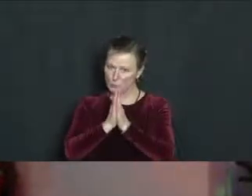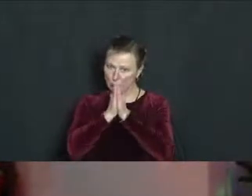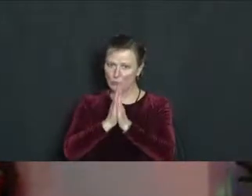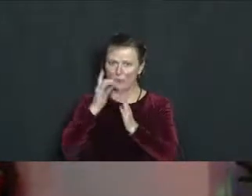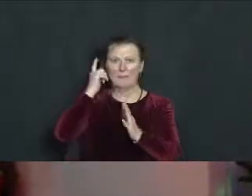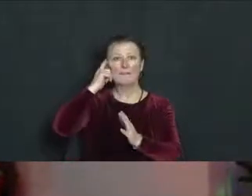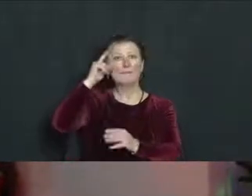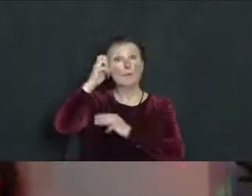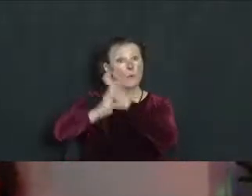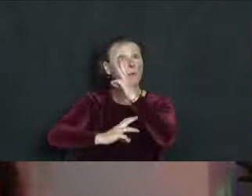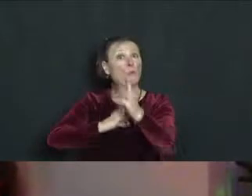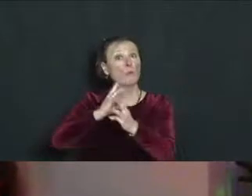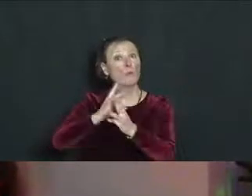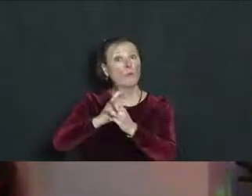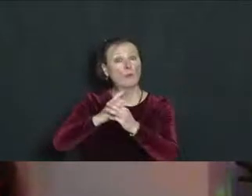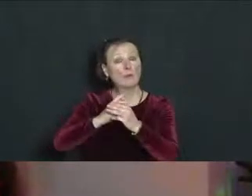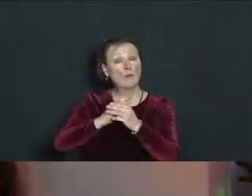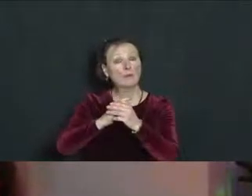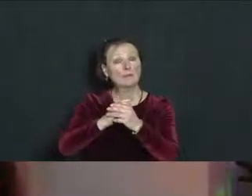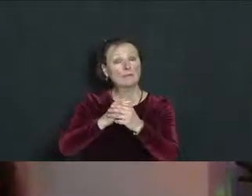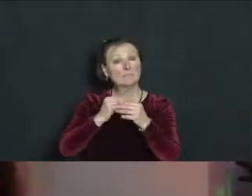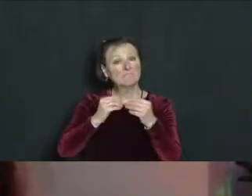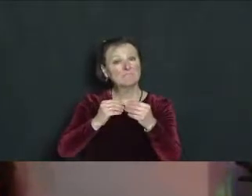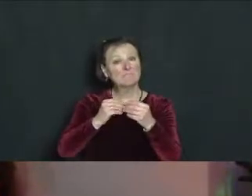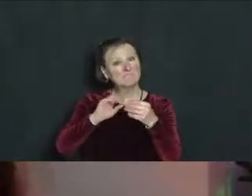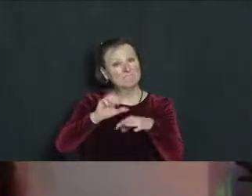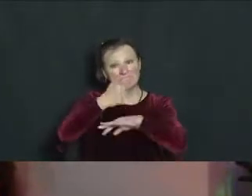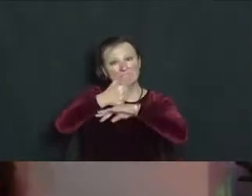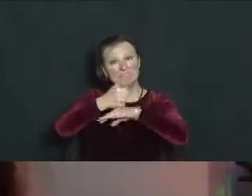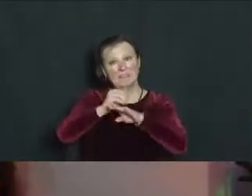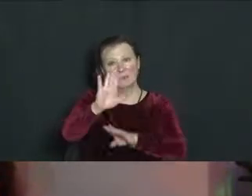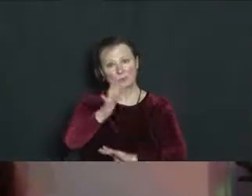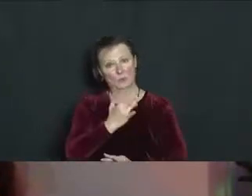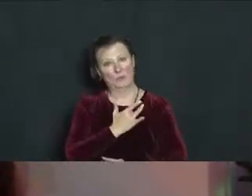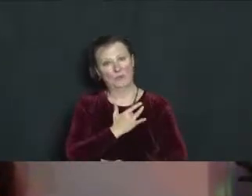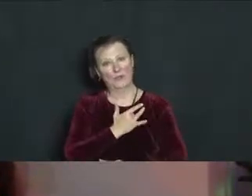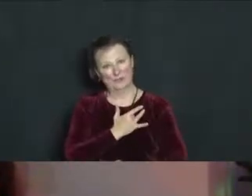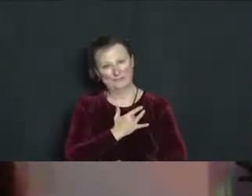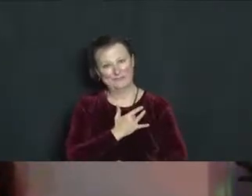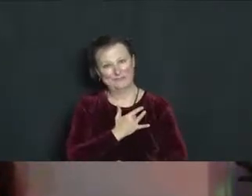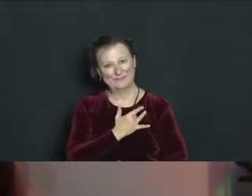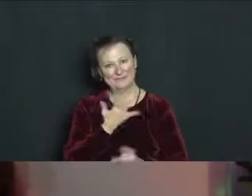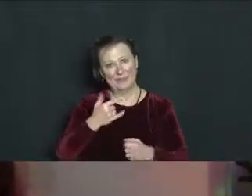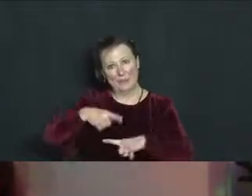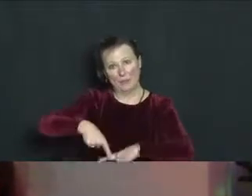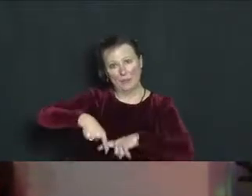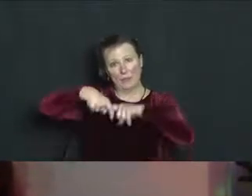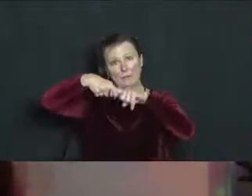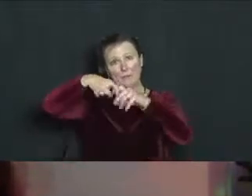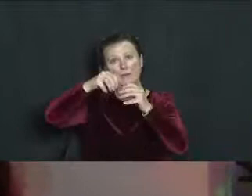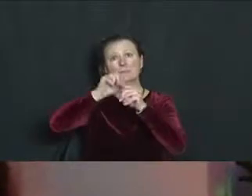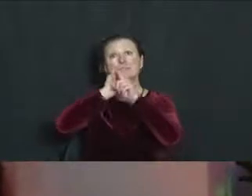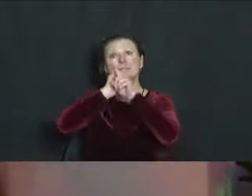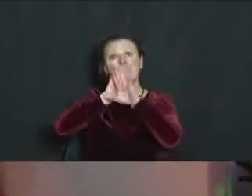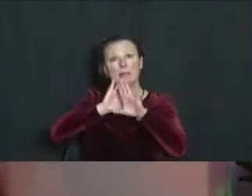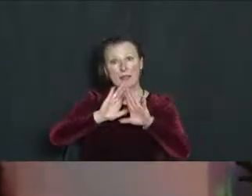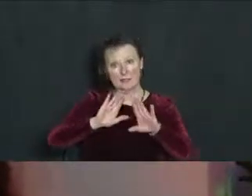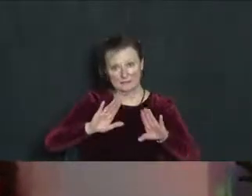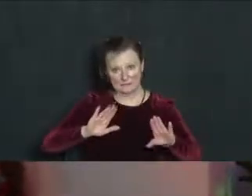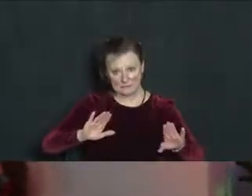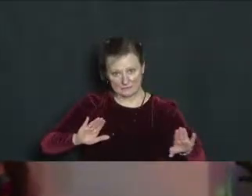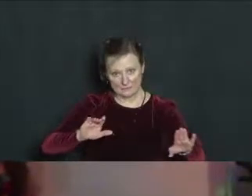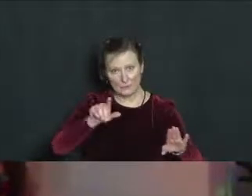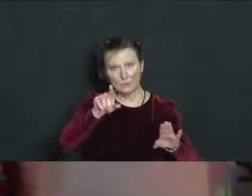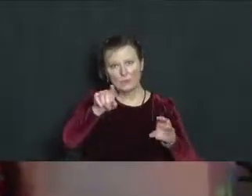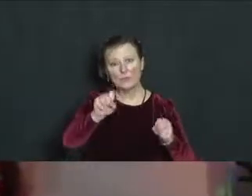the world form in your heart. Let me pause now in silence that you may